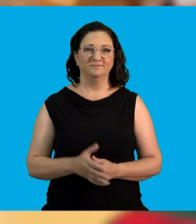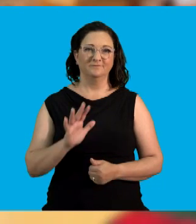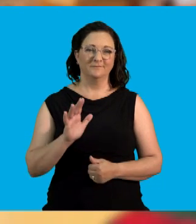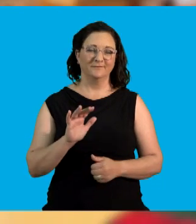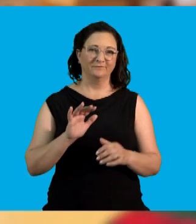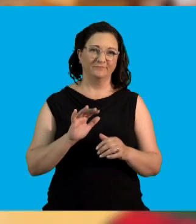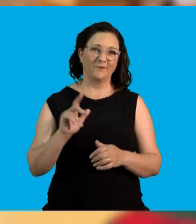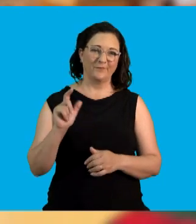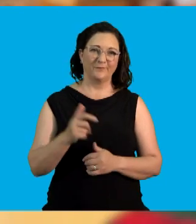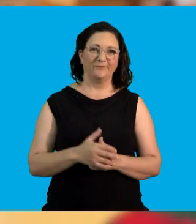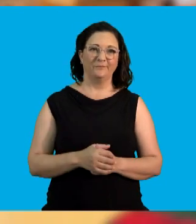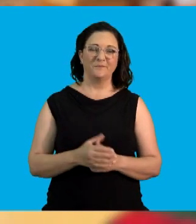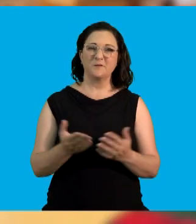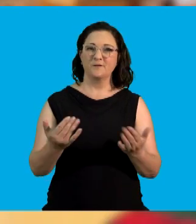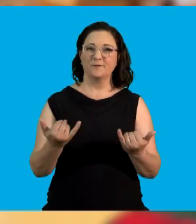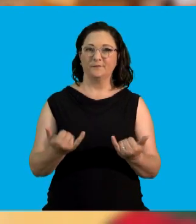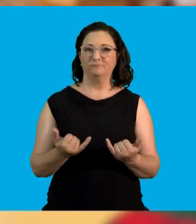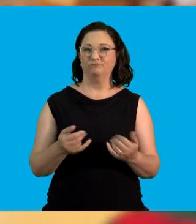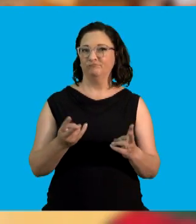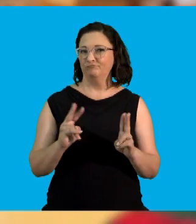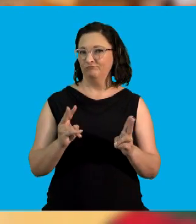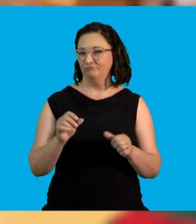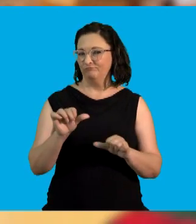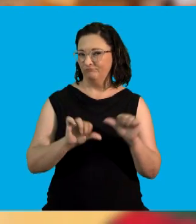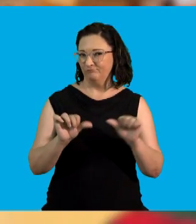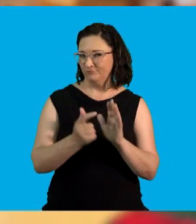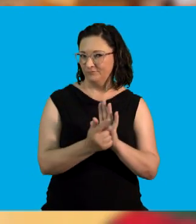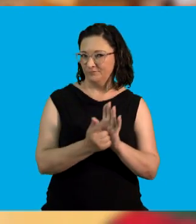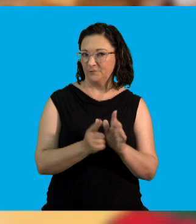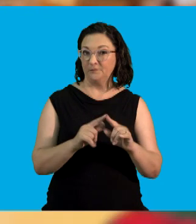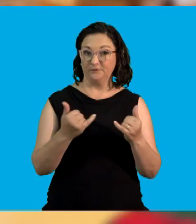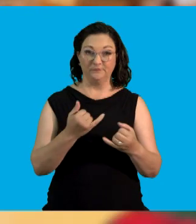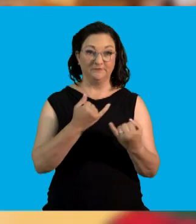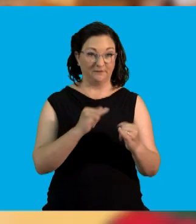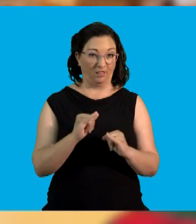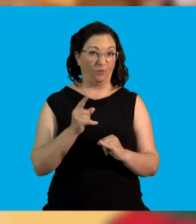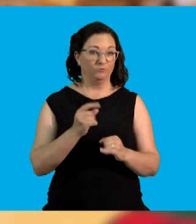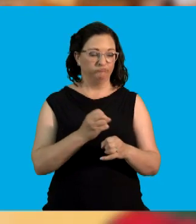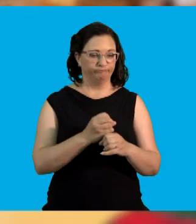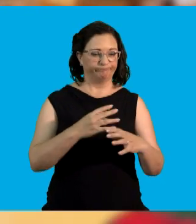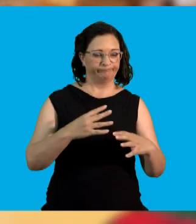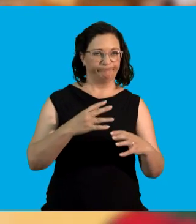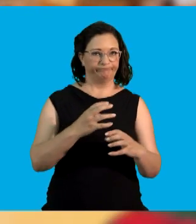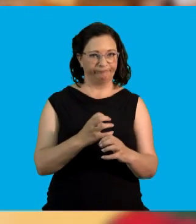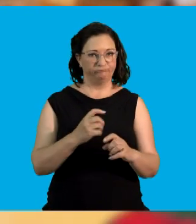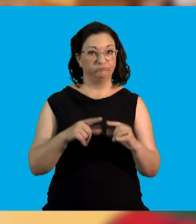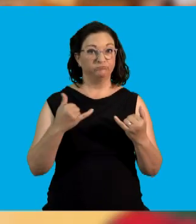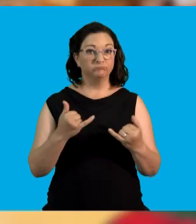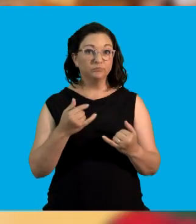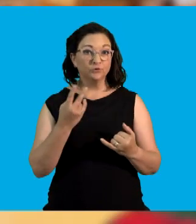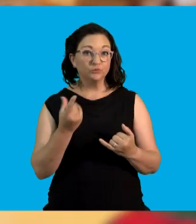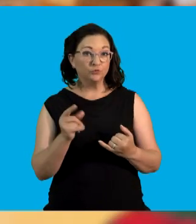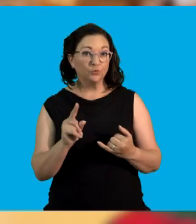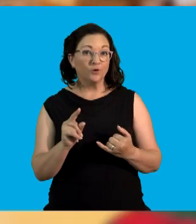Hi learners, and welcome to a natural sciences lesson. So today we are still dealing with our expansion and contraction. However, we are going to be looking